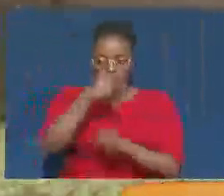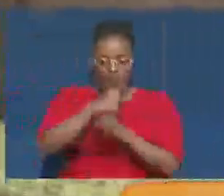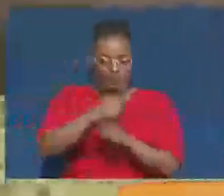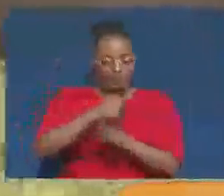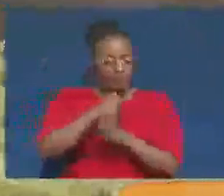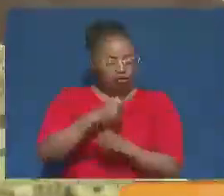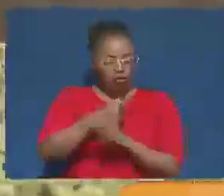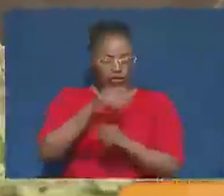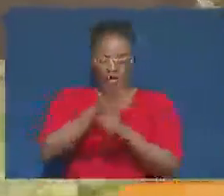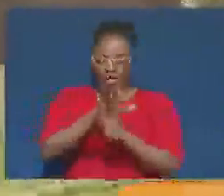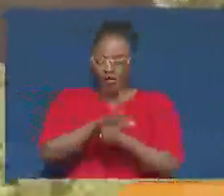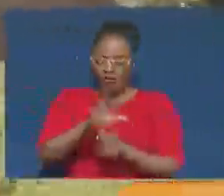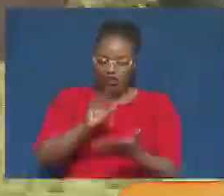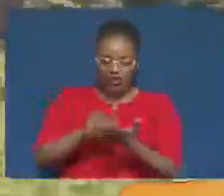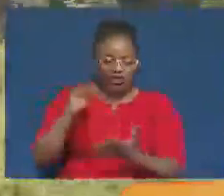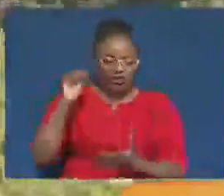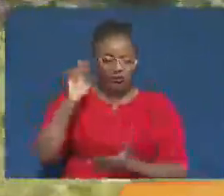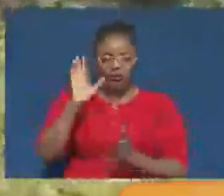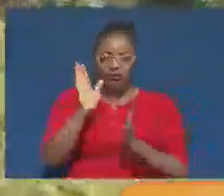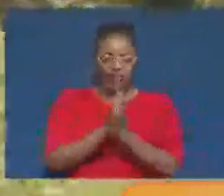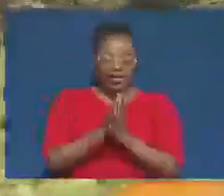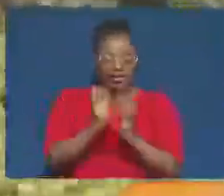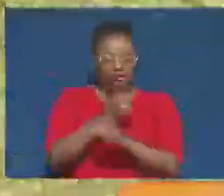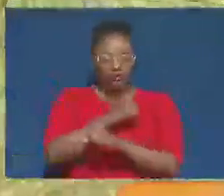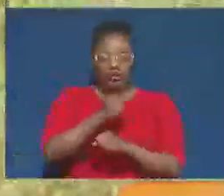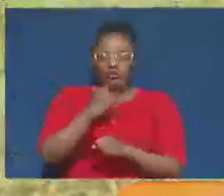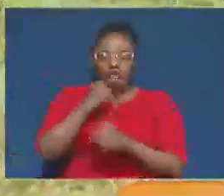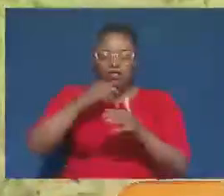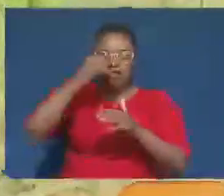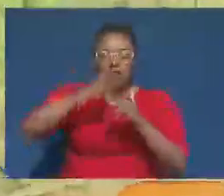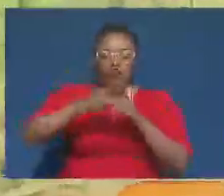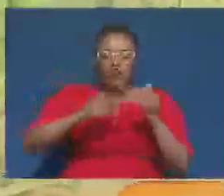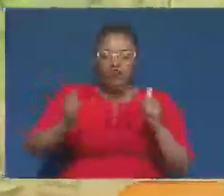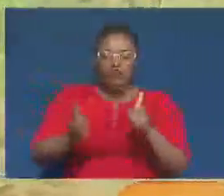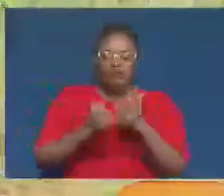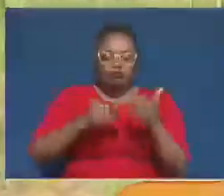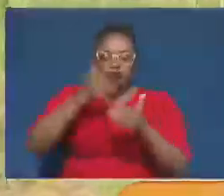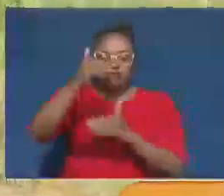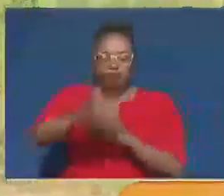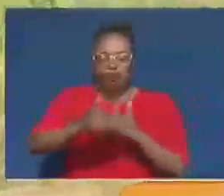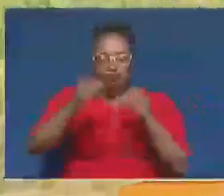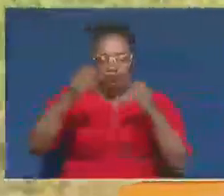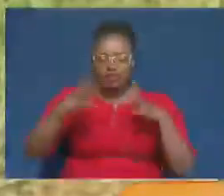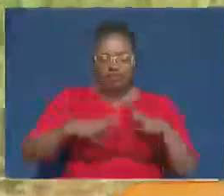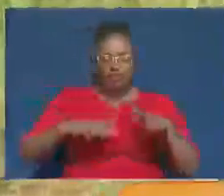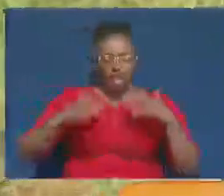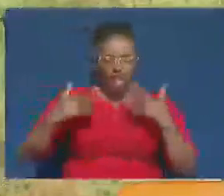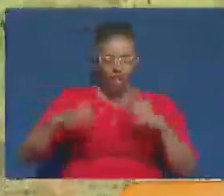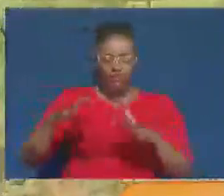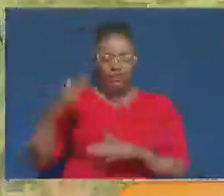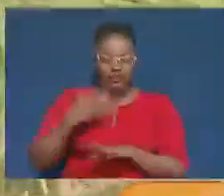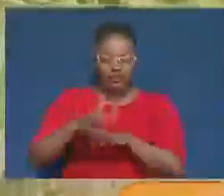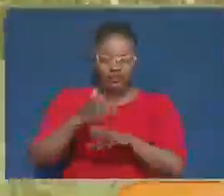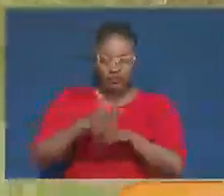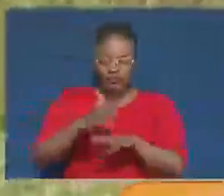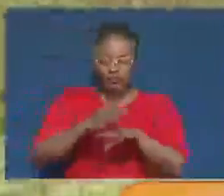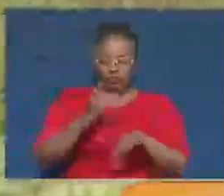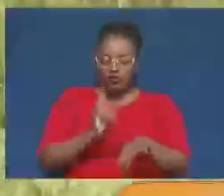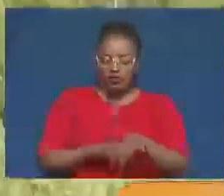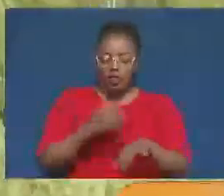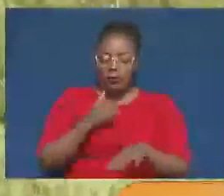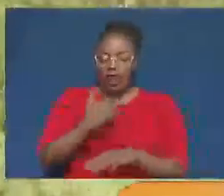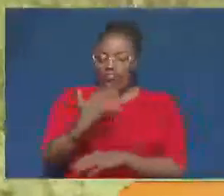labor-intensive, costly, and unpredictable. Many often lose entire pits of silage when oxygen